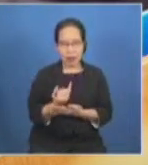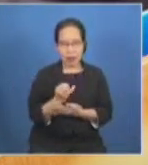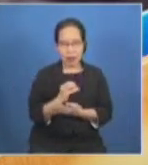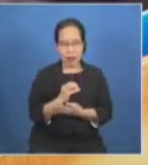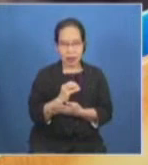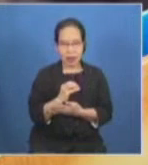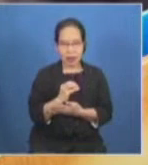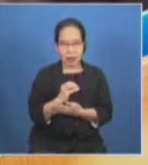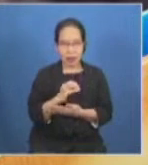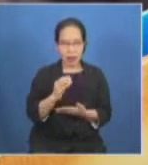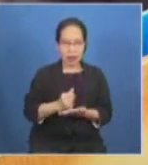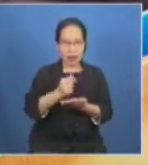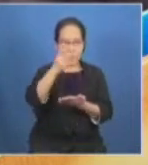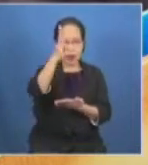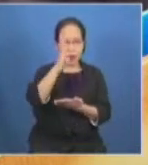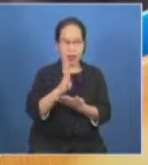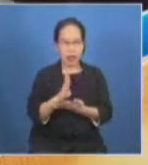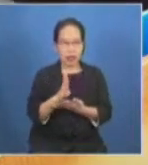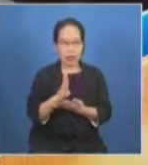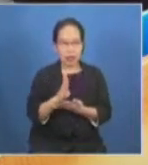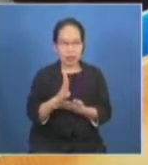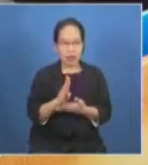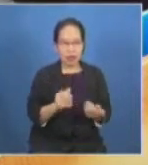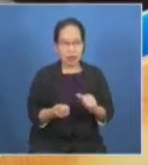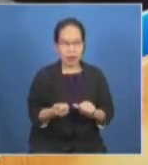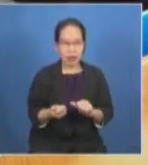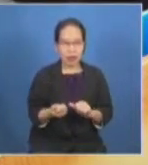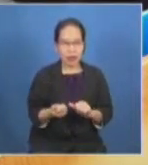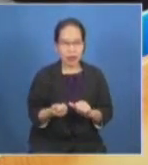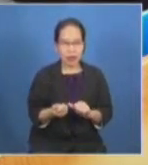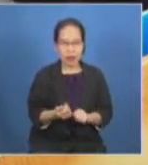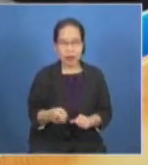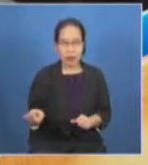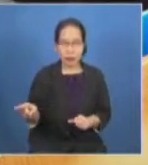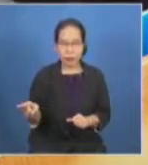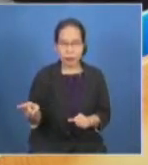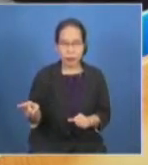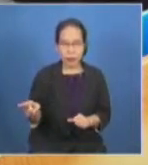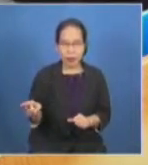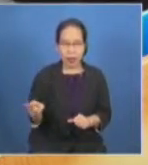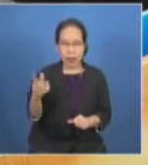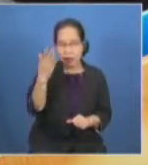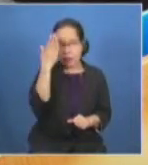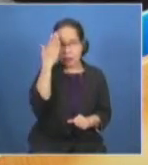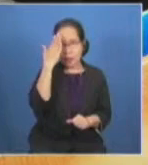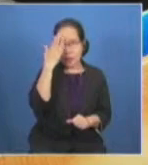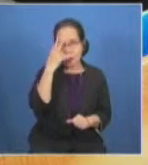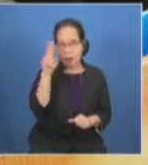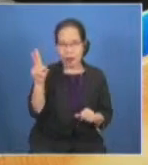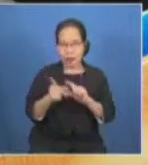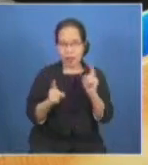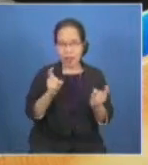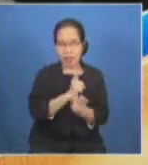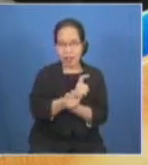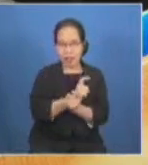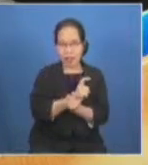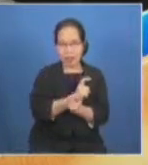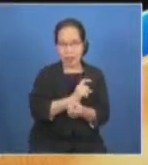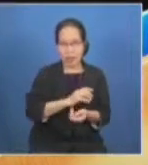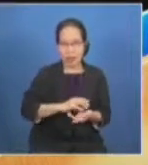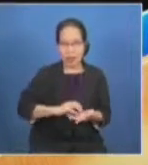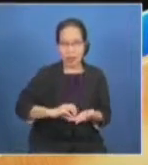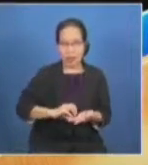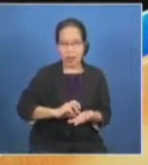Canlas. With the mercy and help of God, they were baptized. There I had seen the change in him. He quit